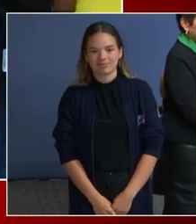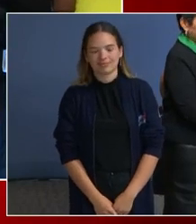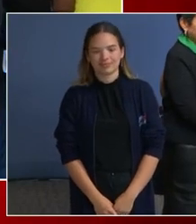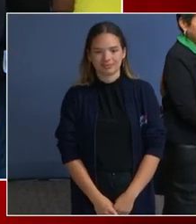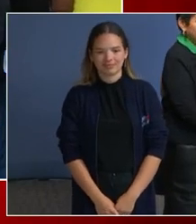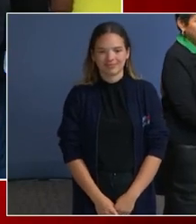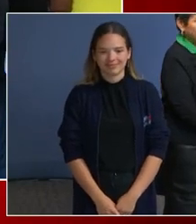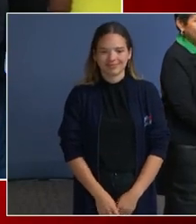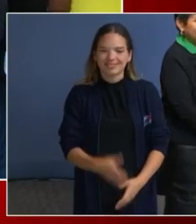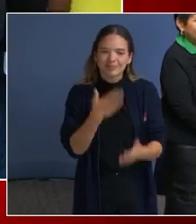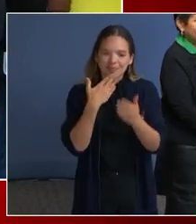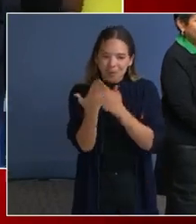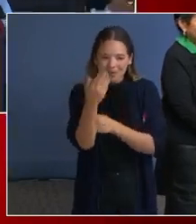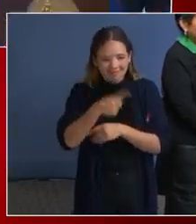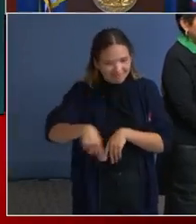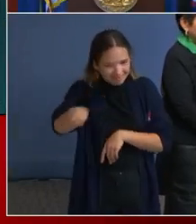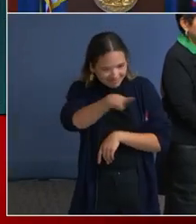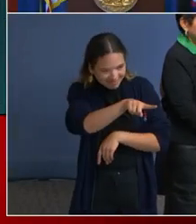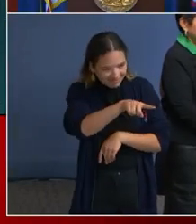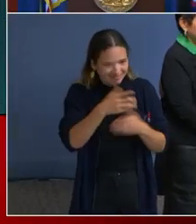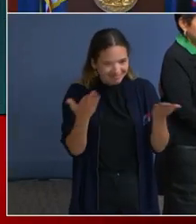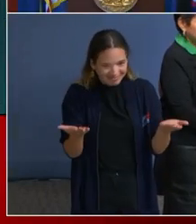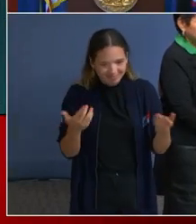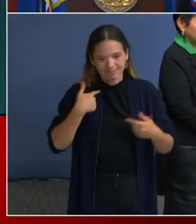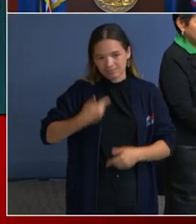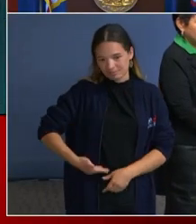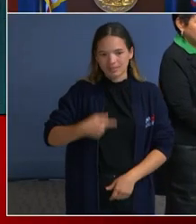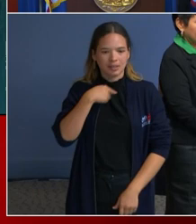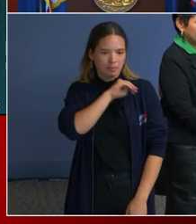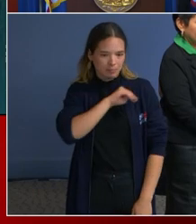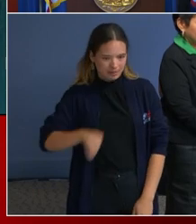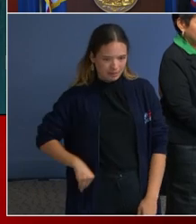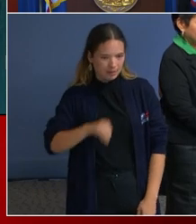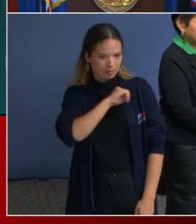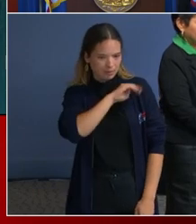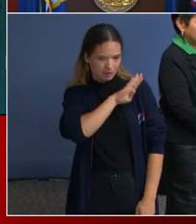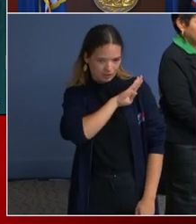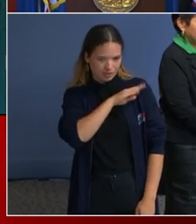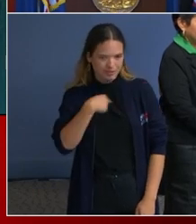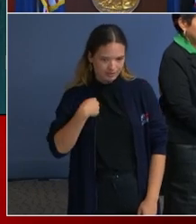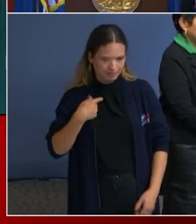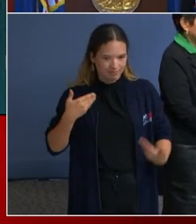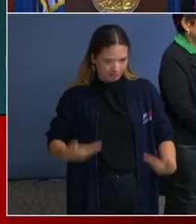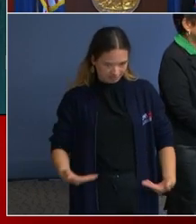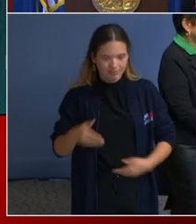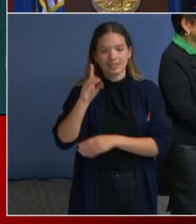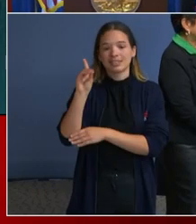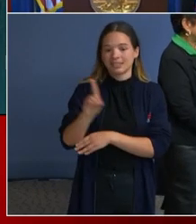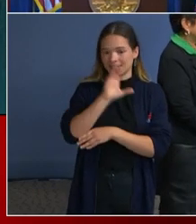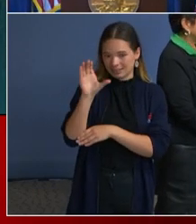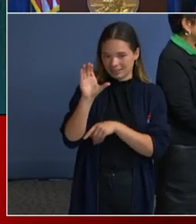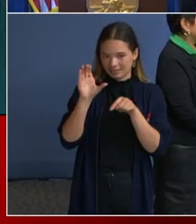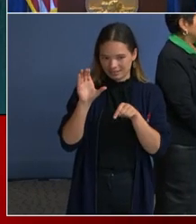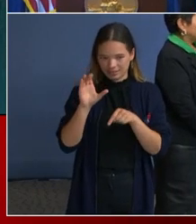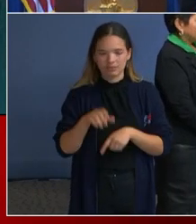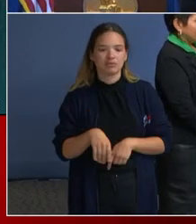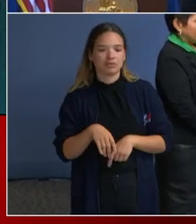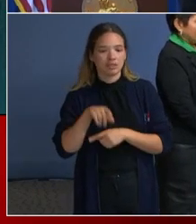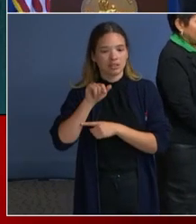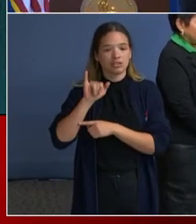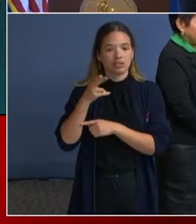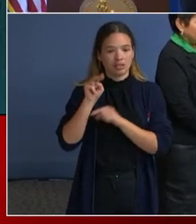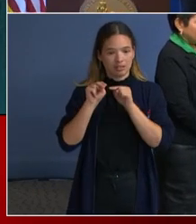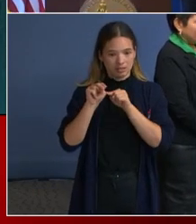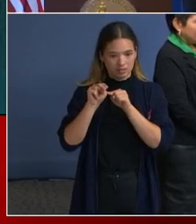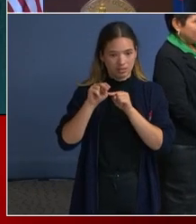Good morning, everybody. I'm Muriel Bowser. I'm the mayor of Washington, D.C. I want to welcome you to the John A. Wilson Building.